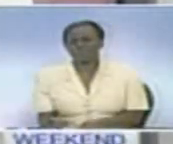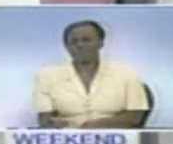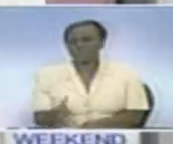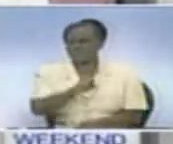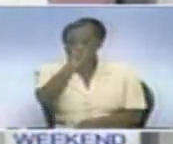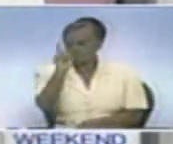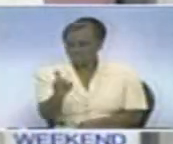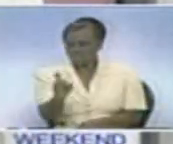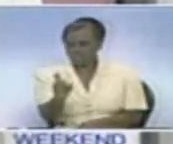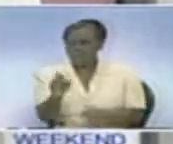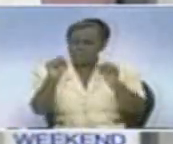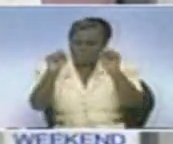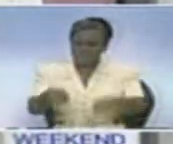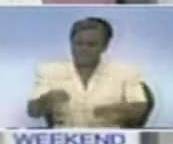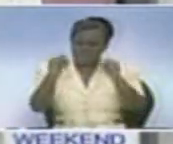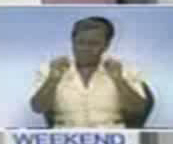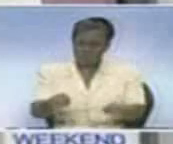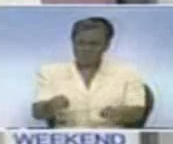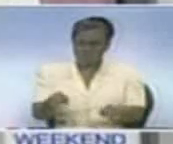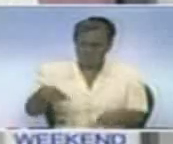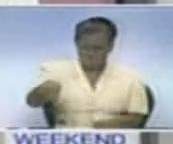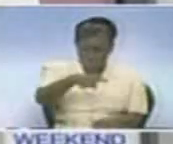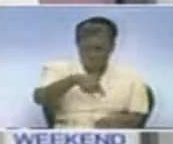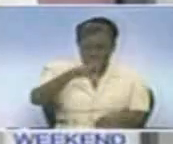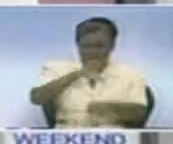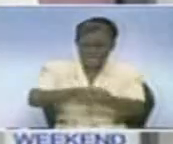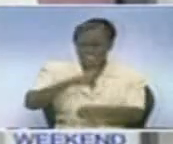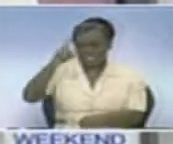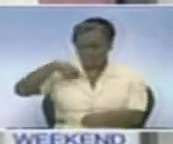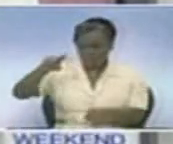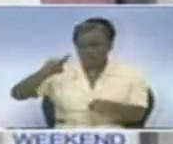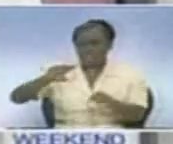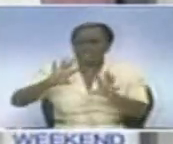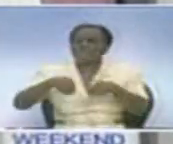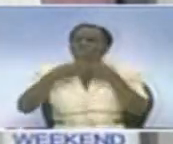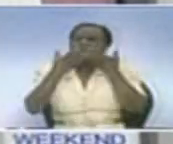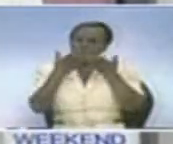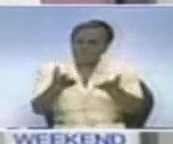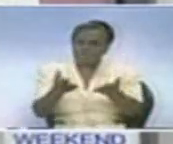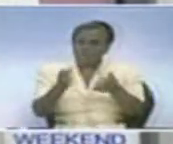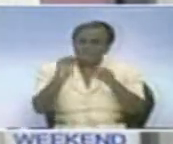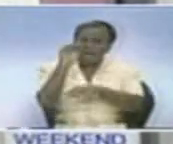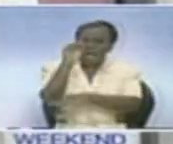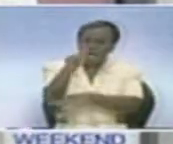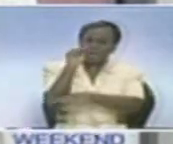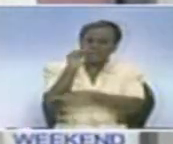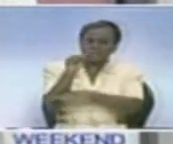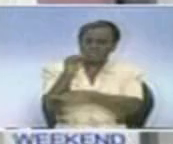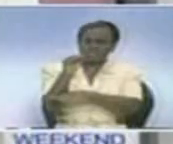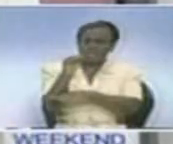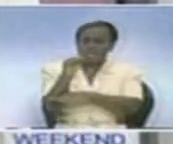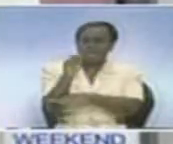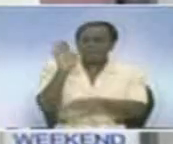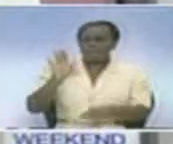is, can we get correct information? And can I ask Honorable Charity